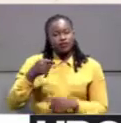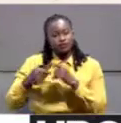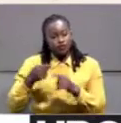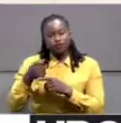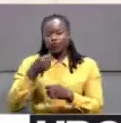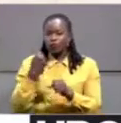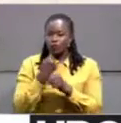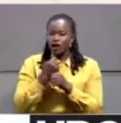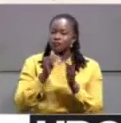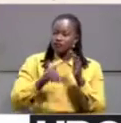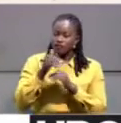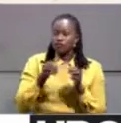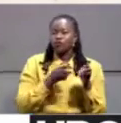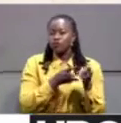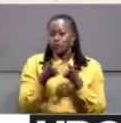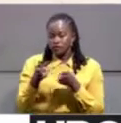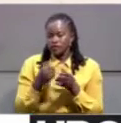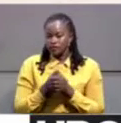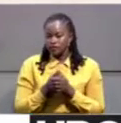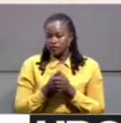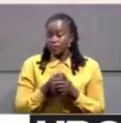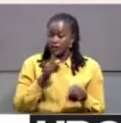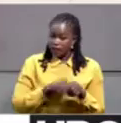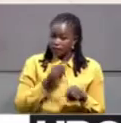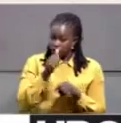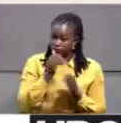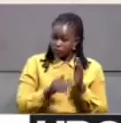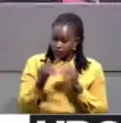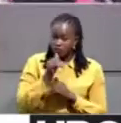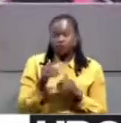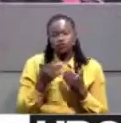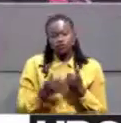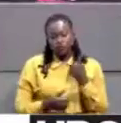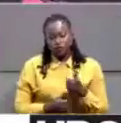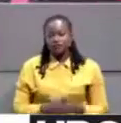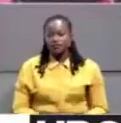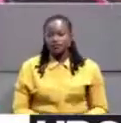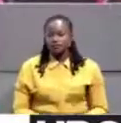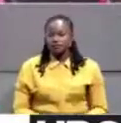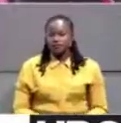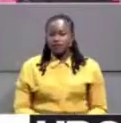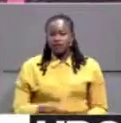should do a professional job. Once they are professional, then they go. The